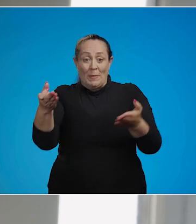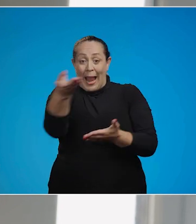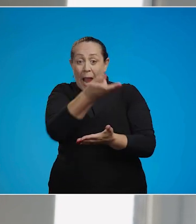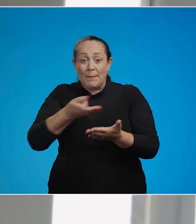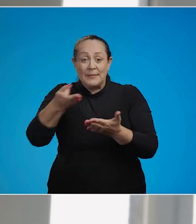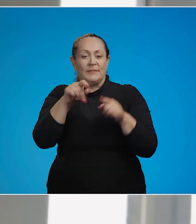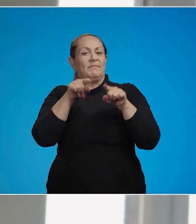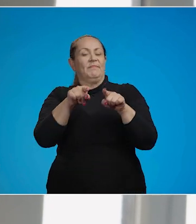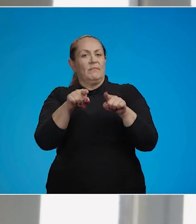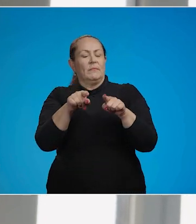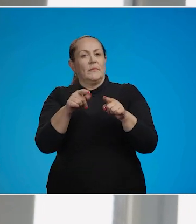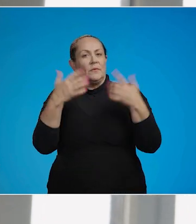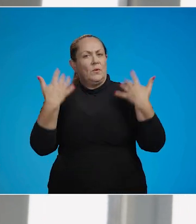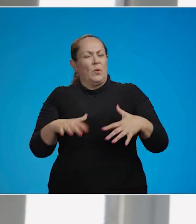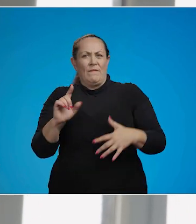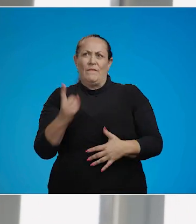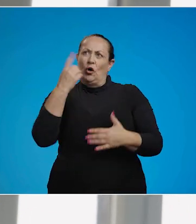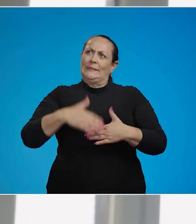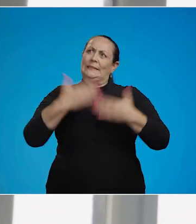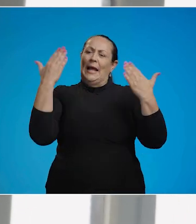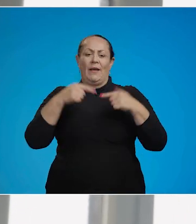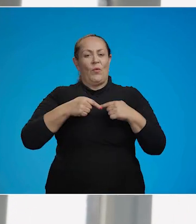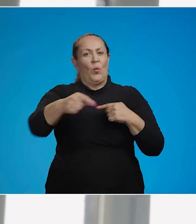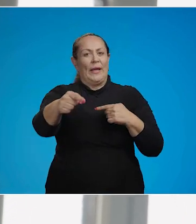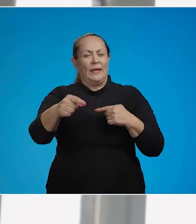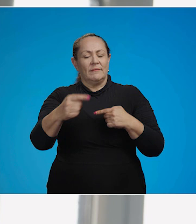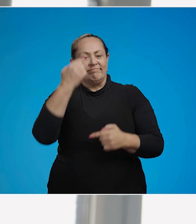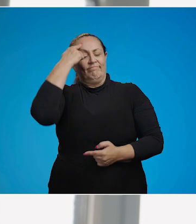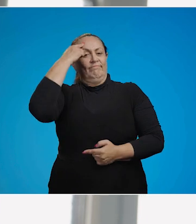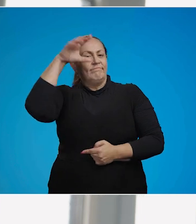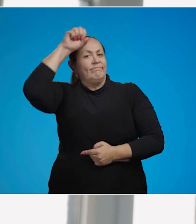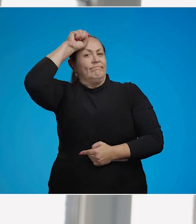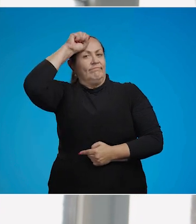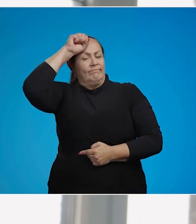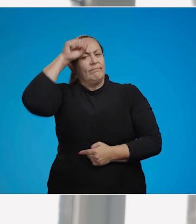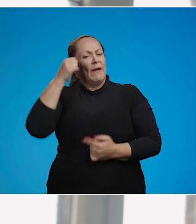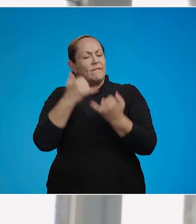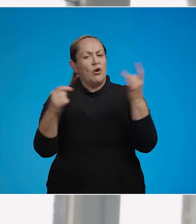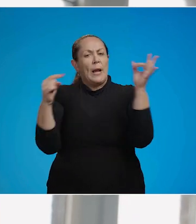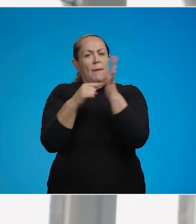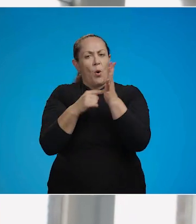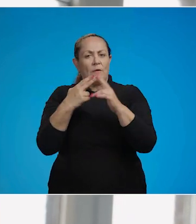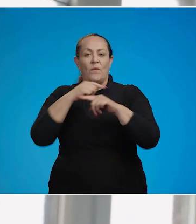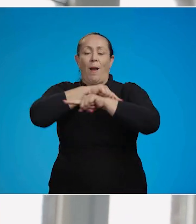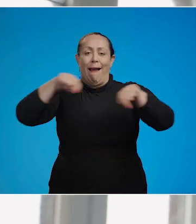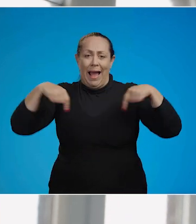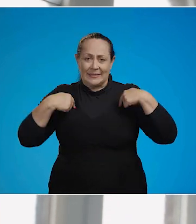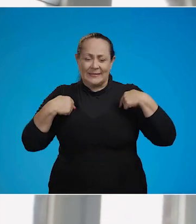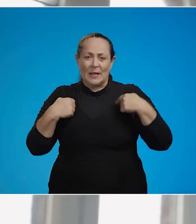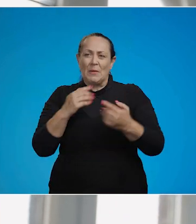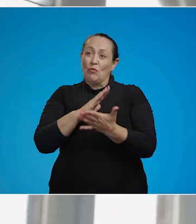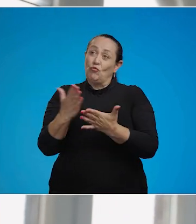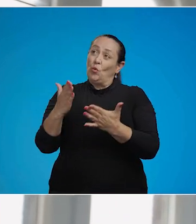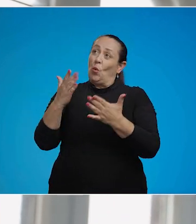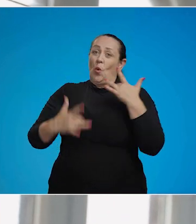tomb was the most significant event of the first day of the week. And while it has significance, it's far from the